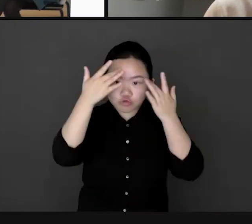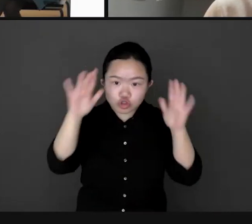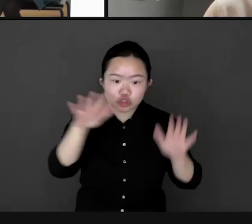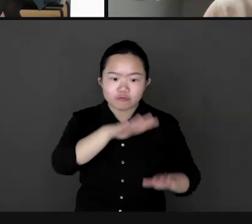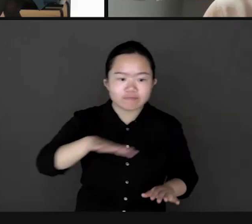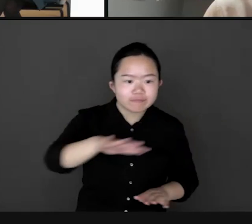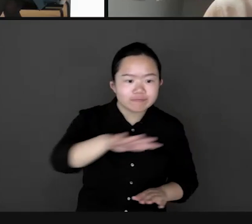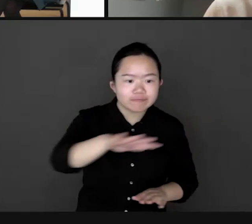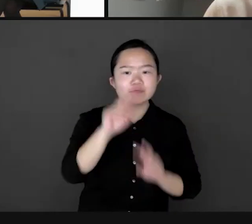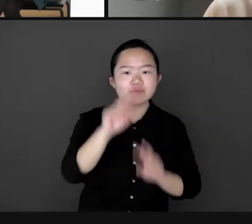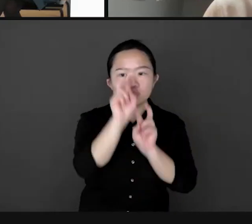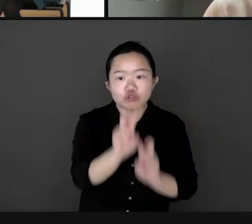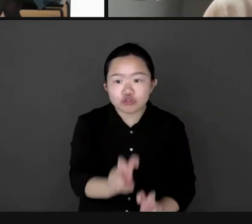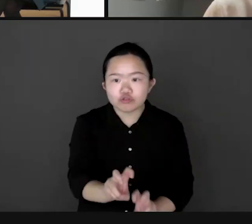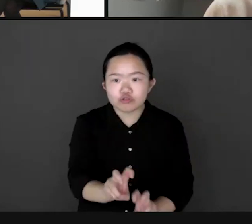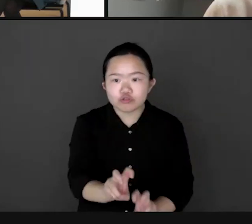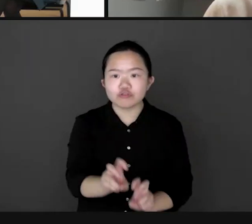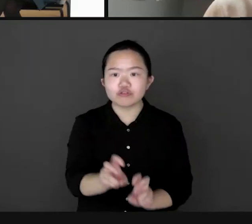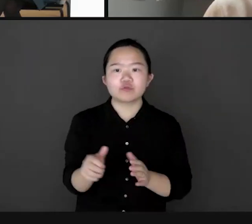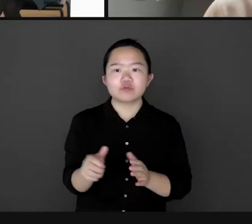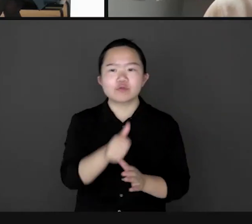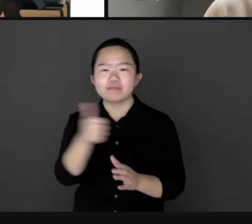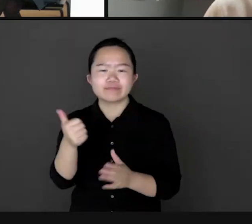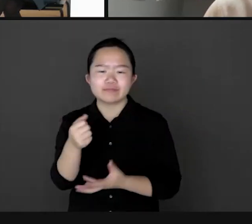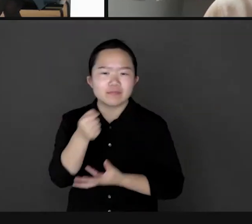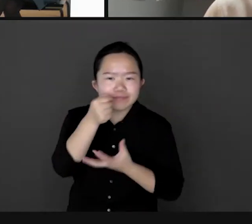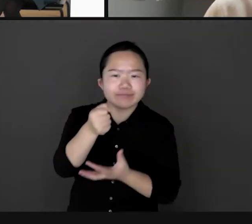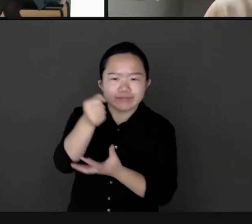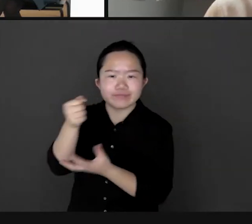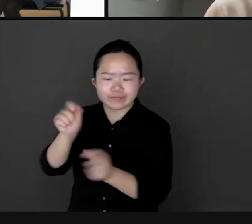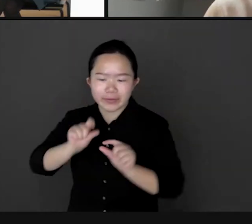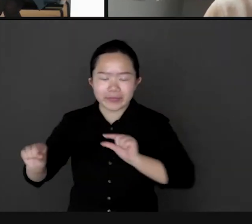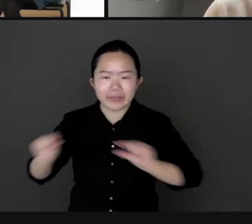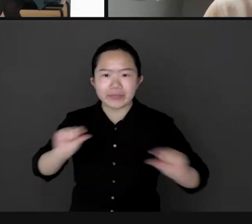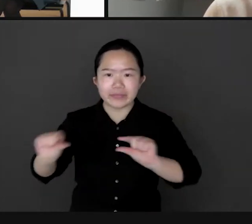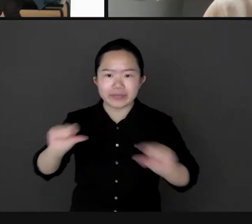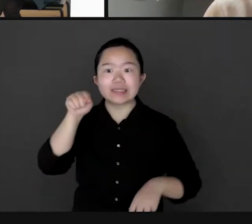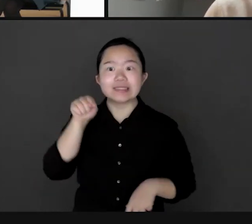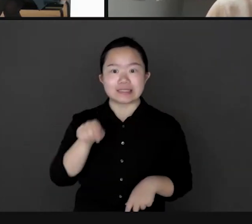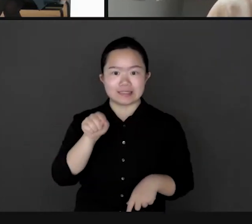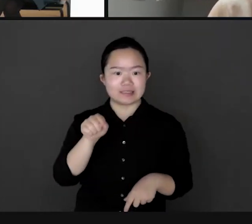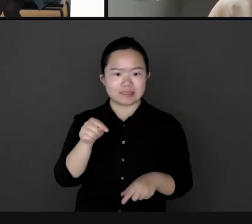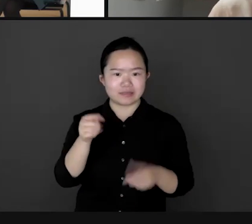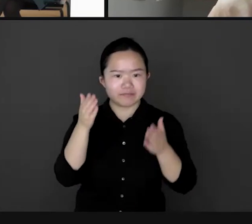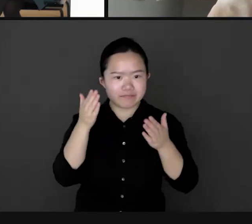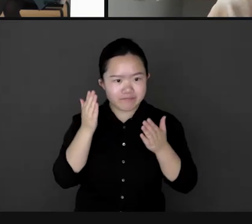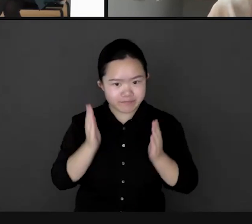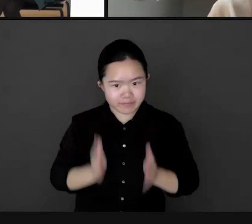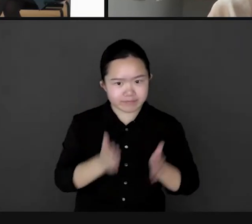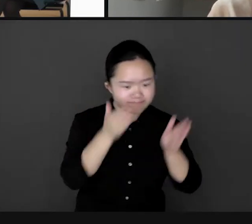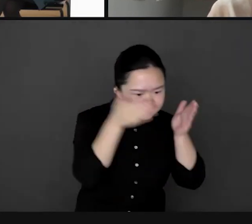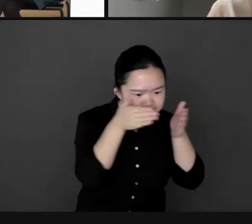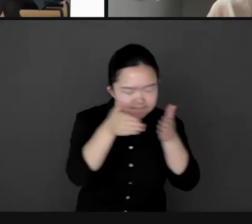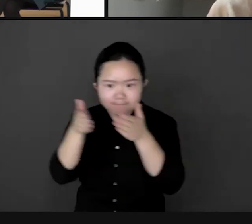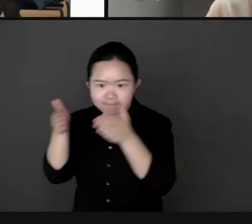accessibility requirements following the functional requirements of the Accessibility Act. That sounds fantastic. So